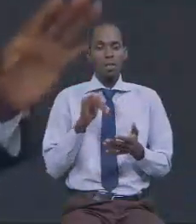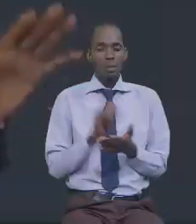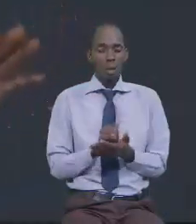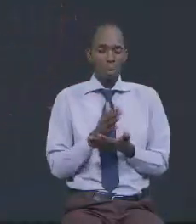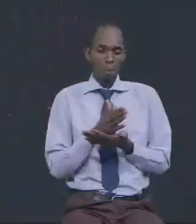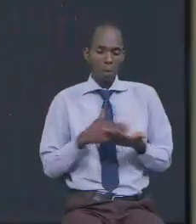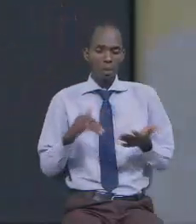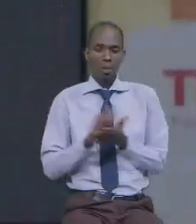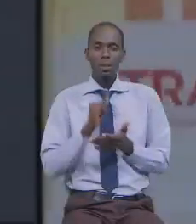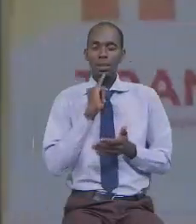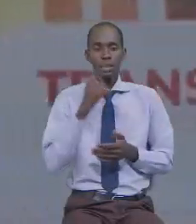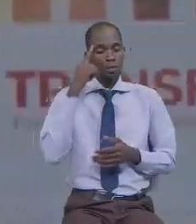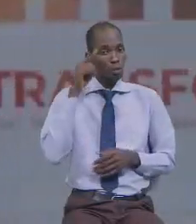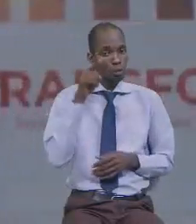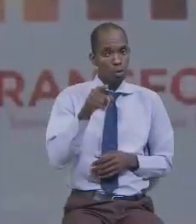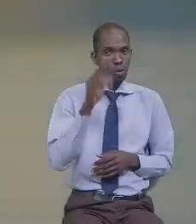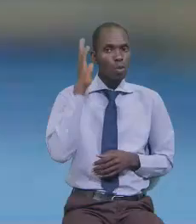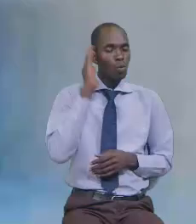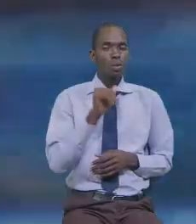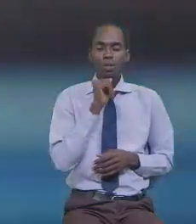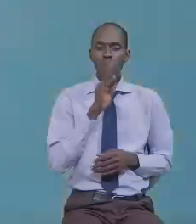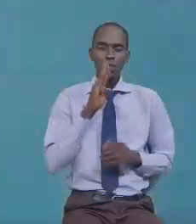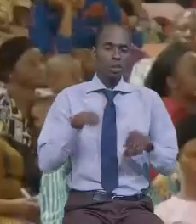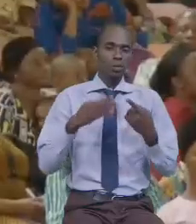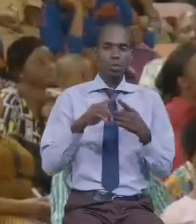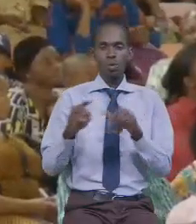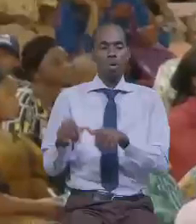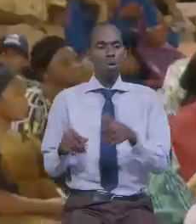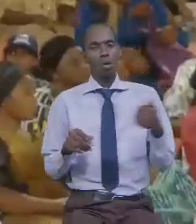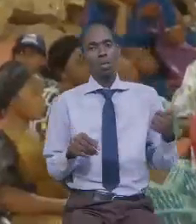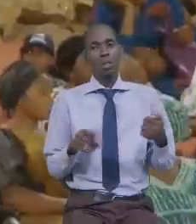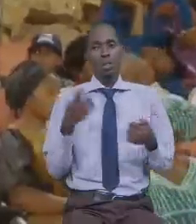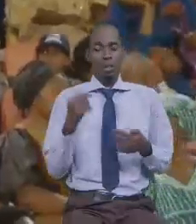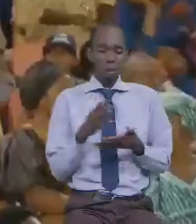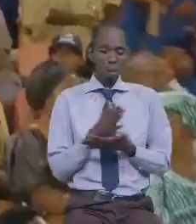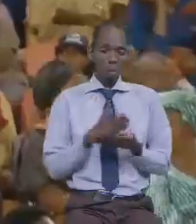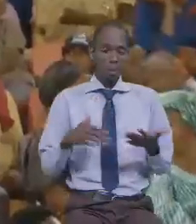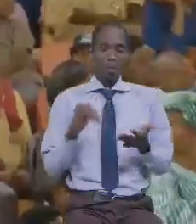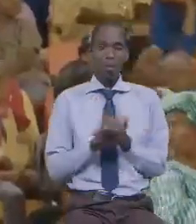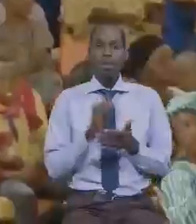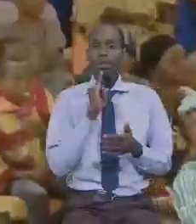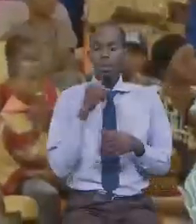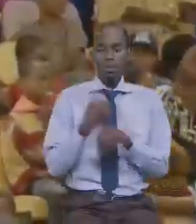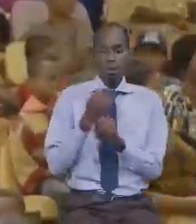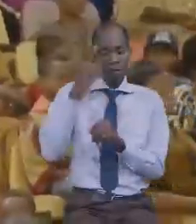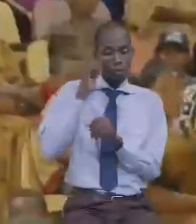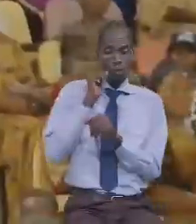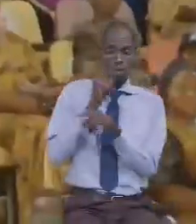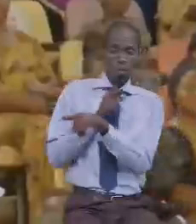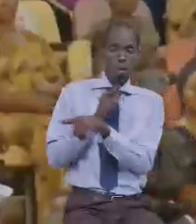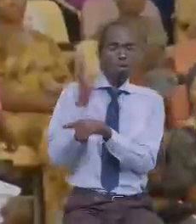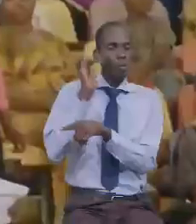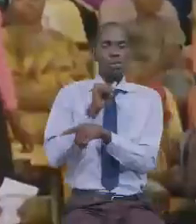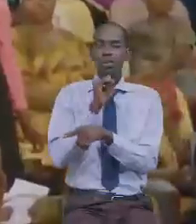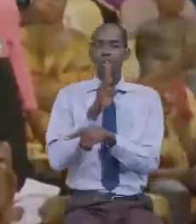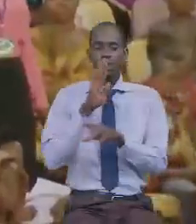you will not be given to me. The portion assigned to her will not be given